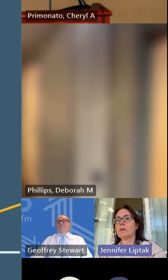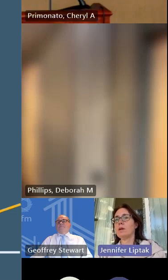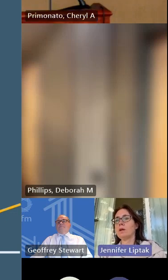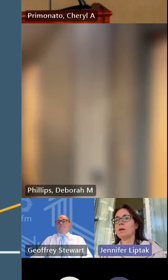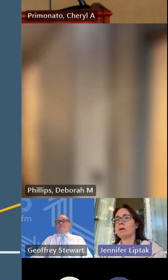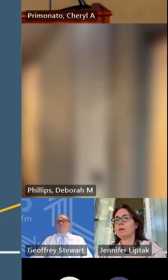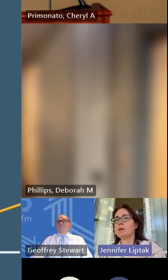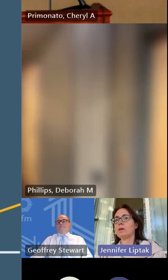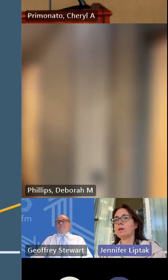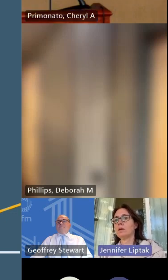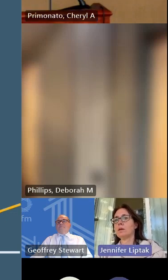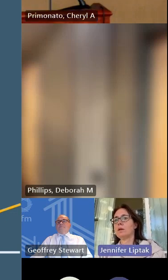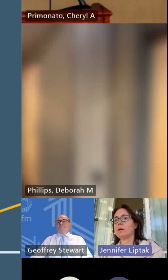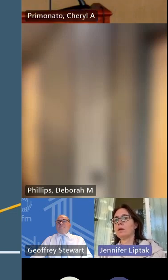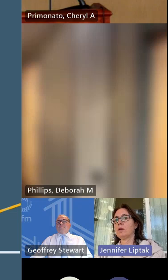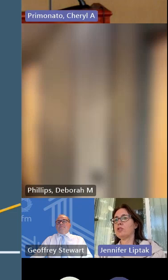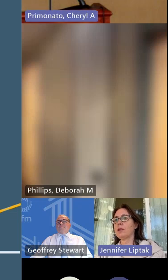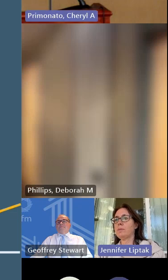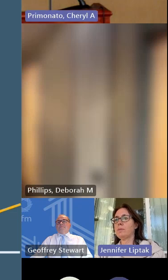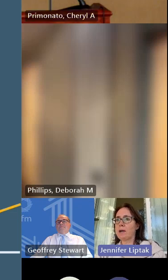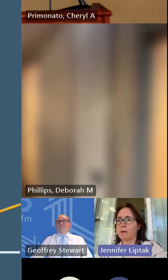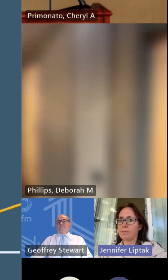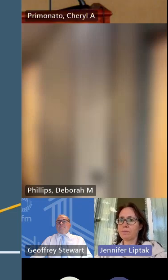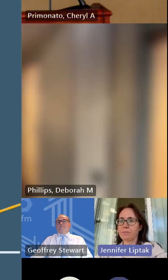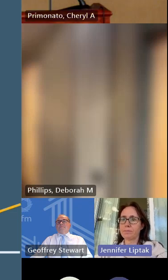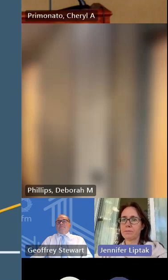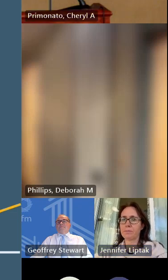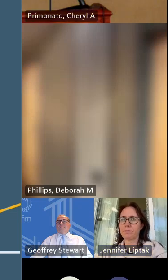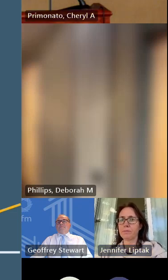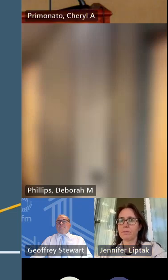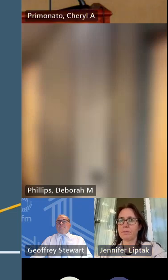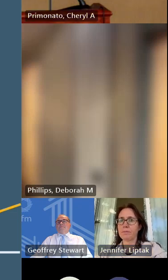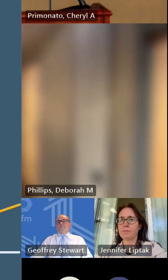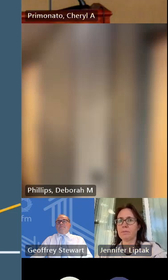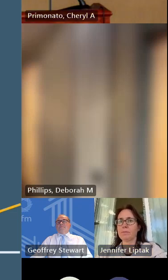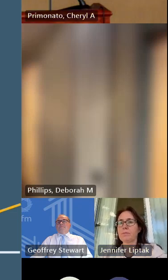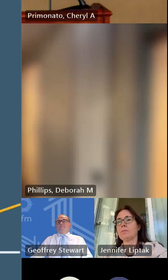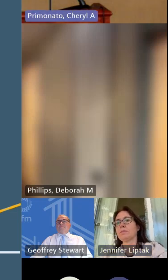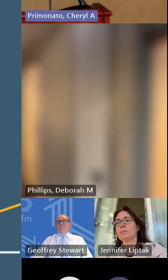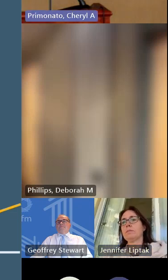Nick Piscitano. Jen Liptak.